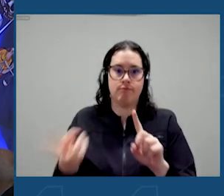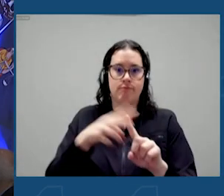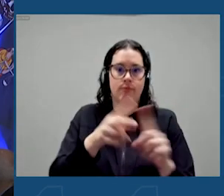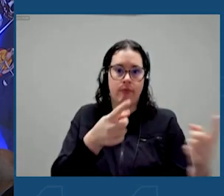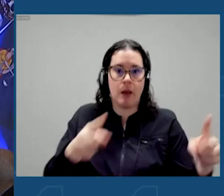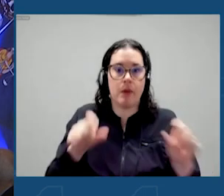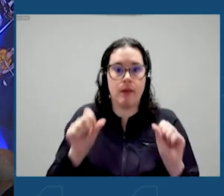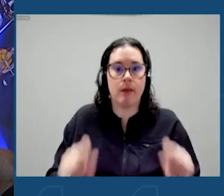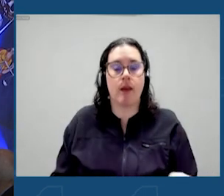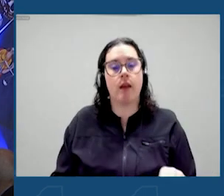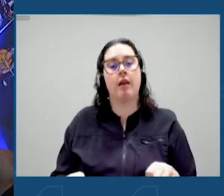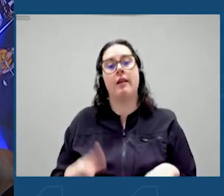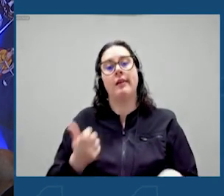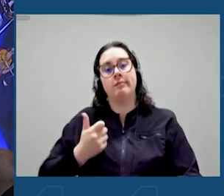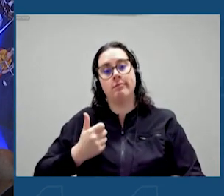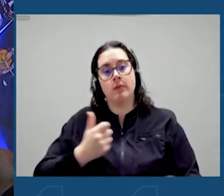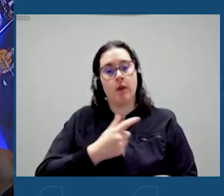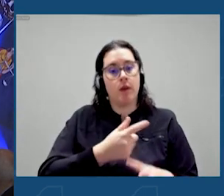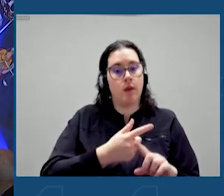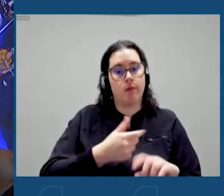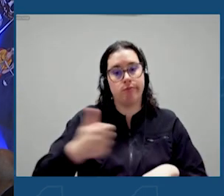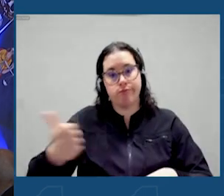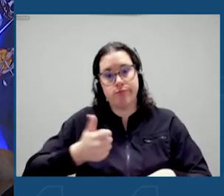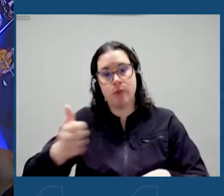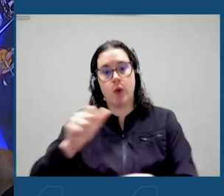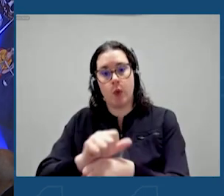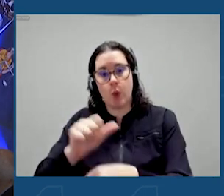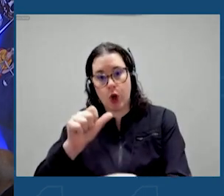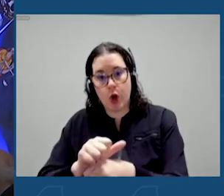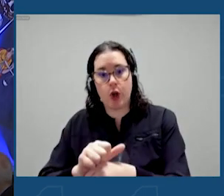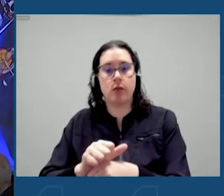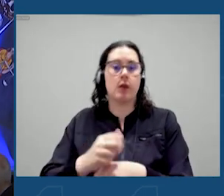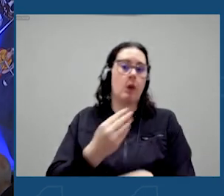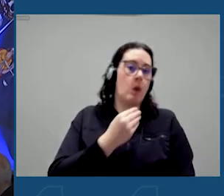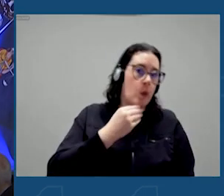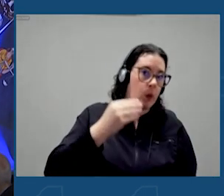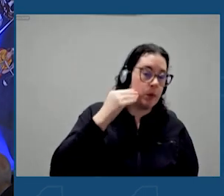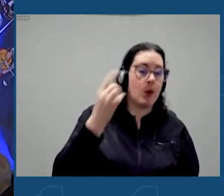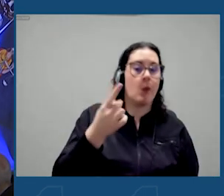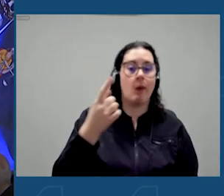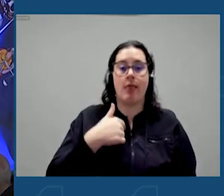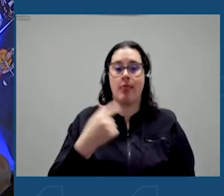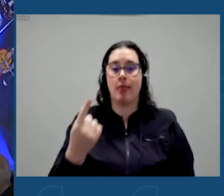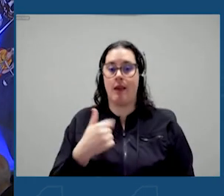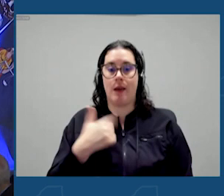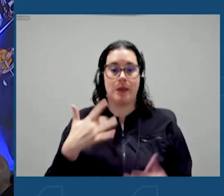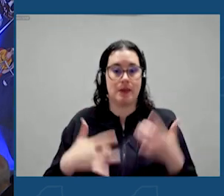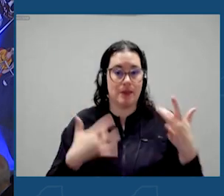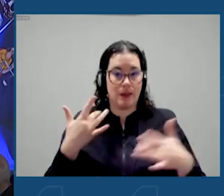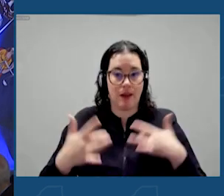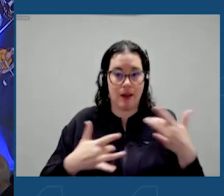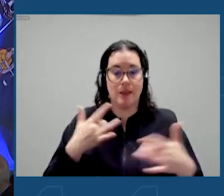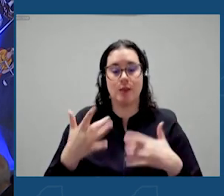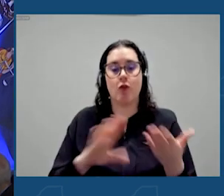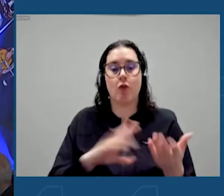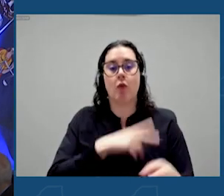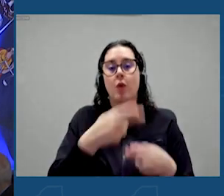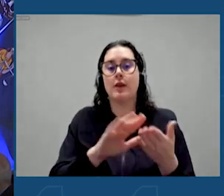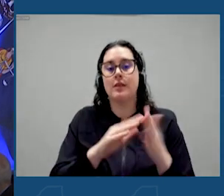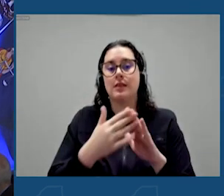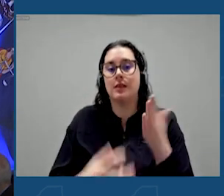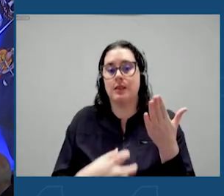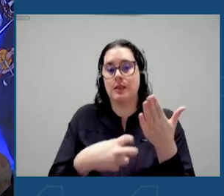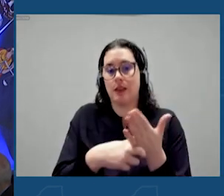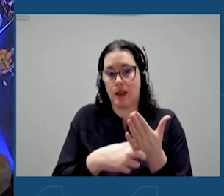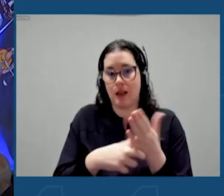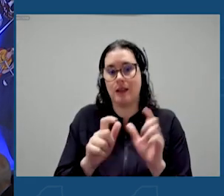Getting to and from work, a range of initiatives from the MTA. One that I'm very excited about is City Ticket, expanding City